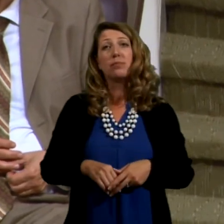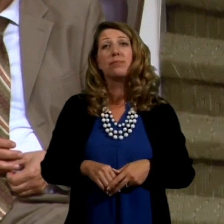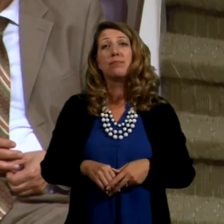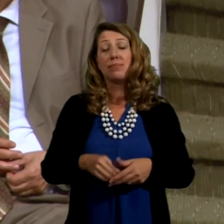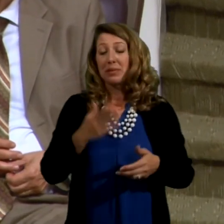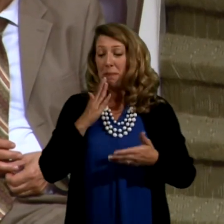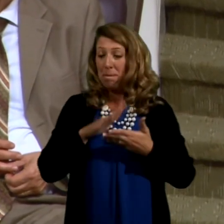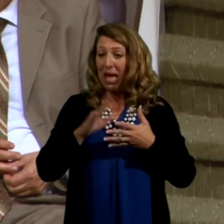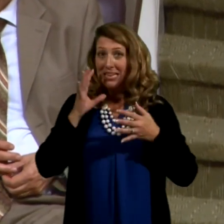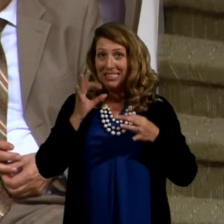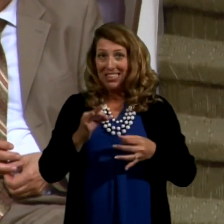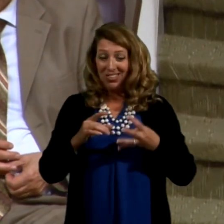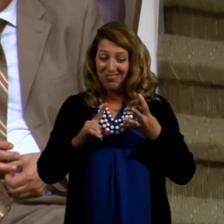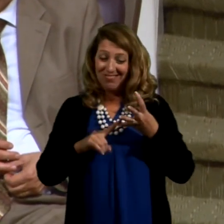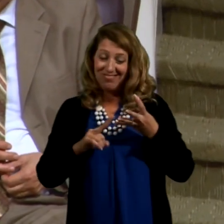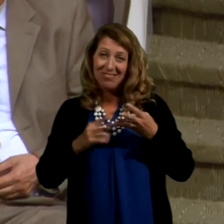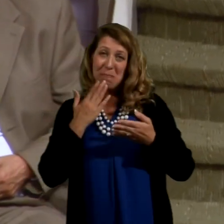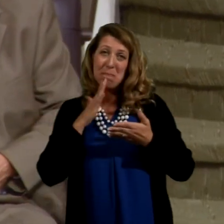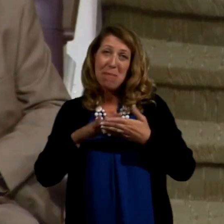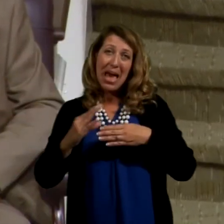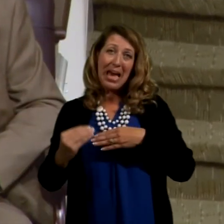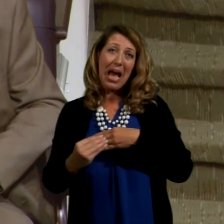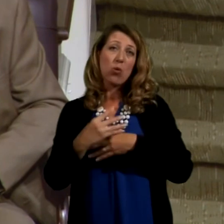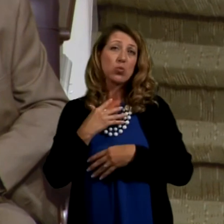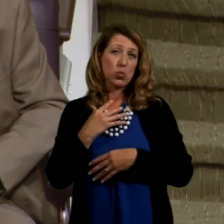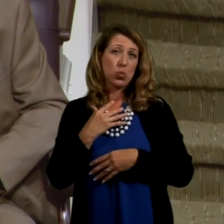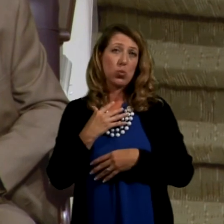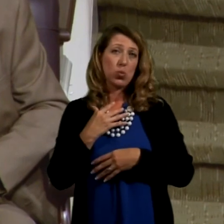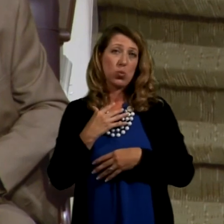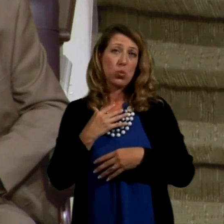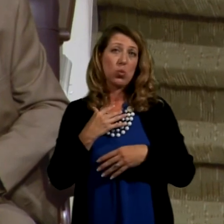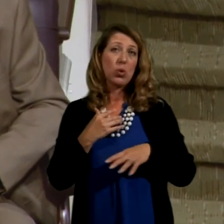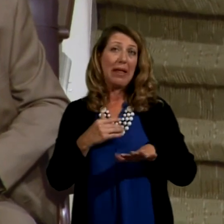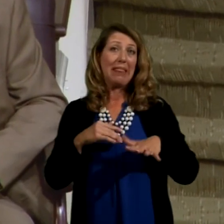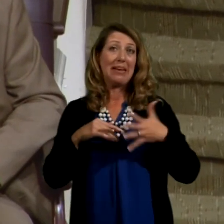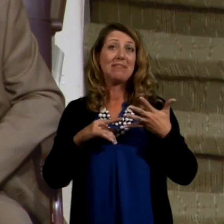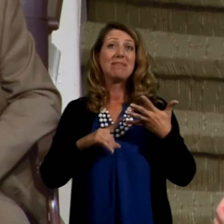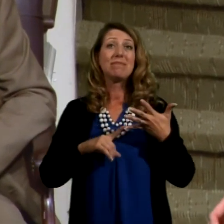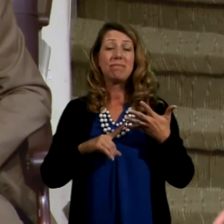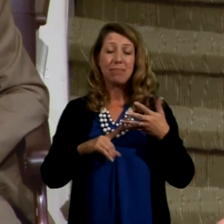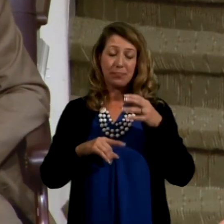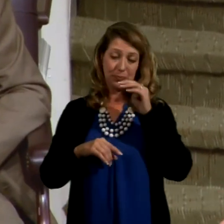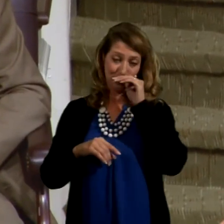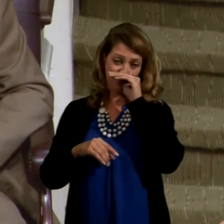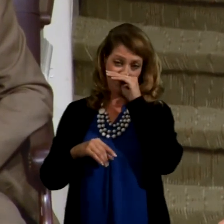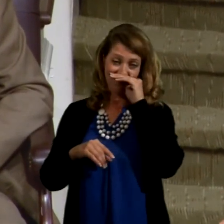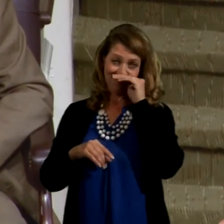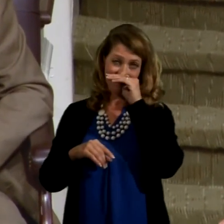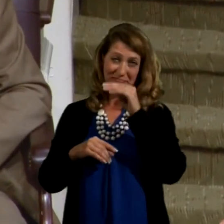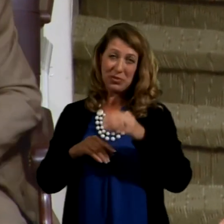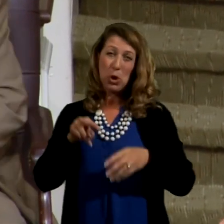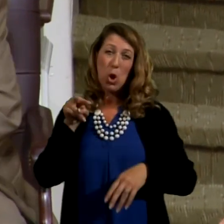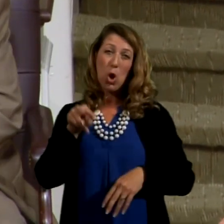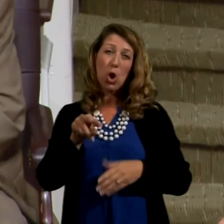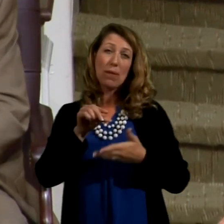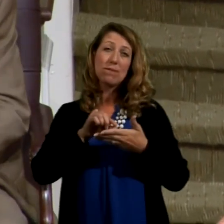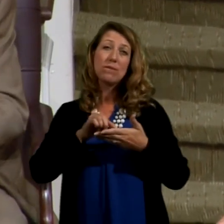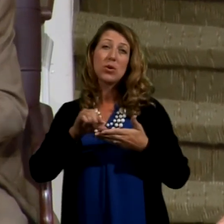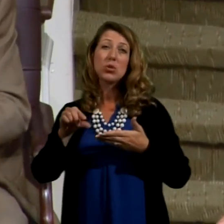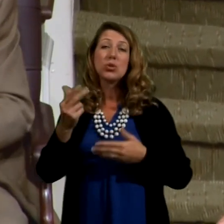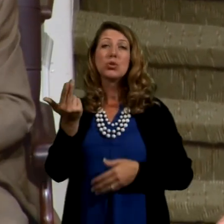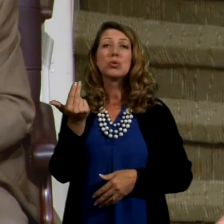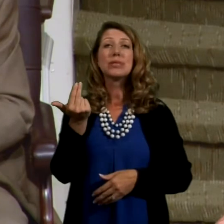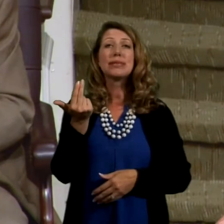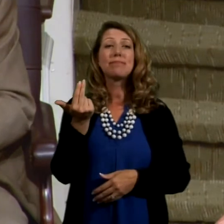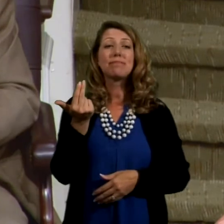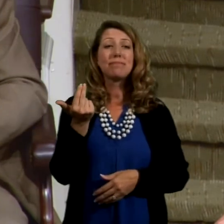Bad decisions are made because of bad counsel. And then I find, if you would please, if you look just quickly, and we'll conclude, but verse number